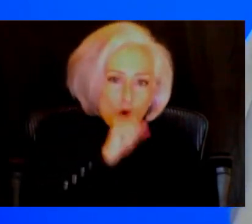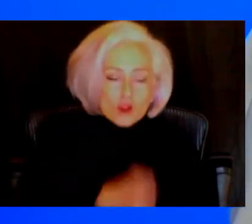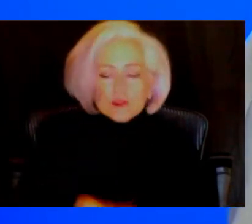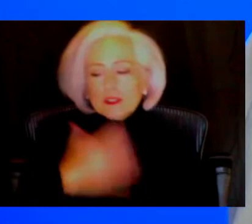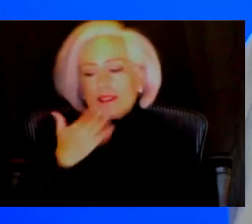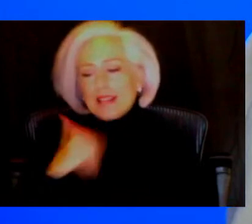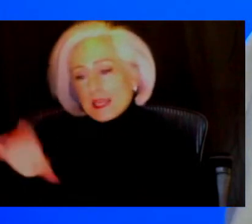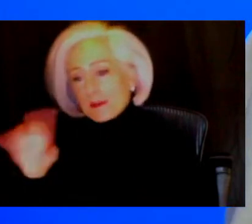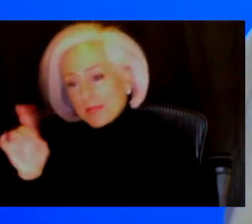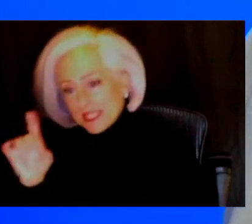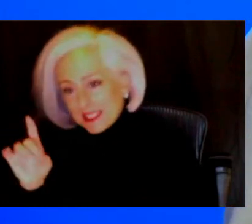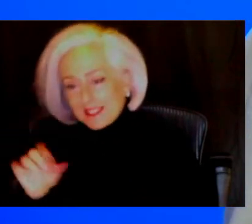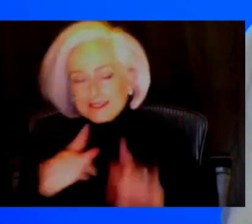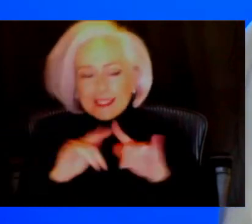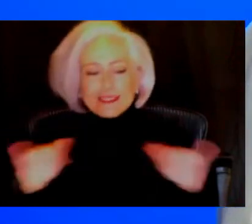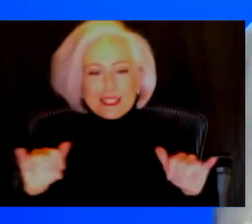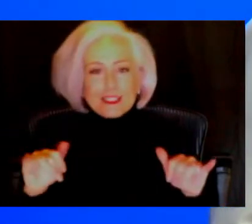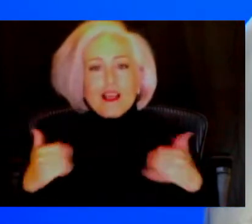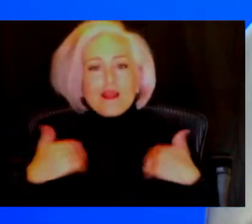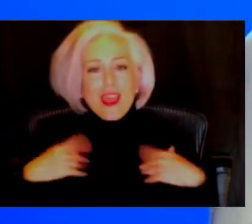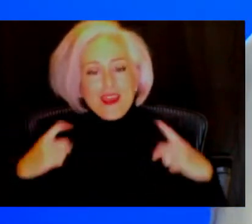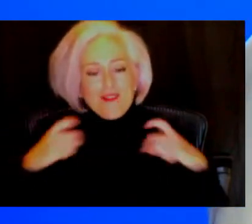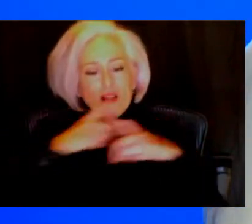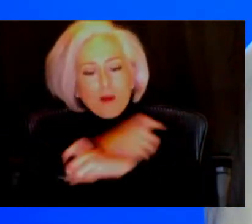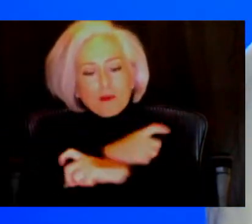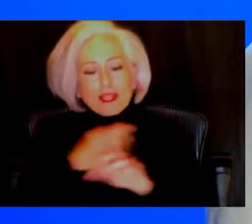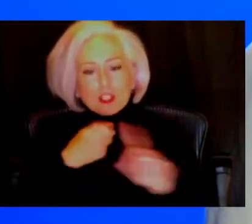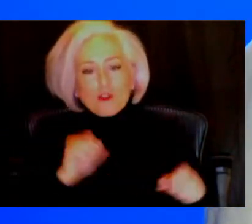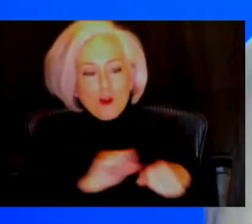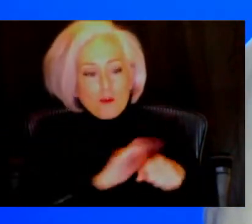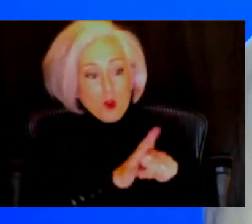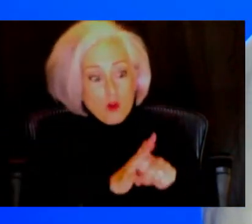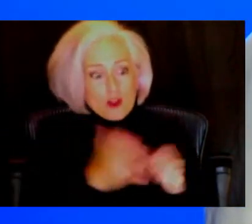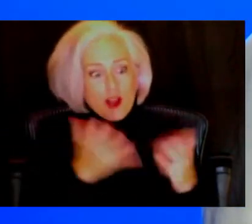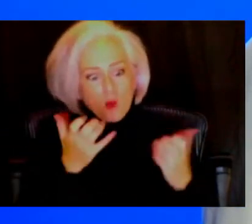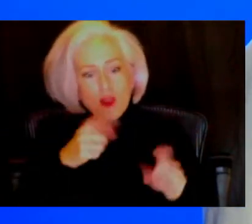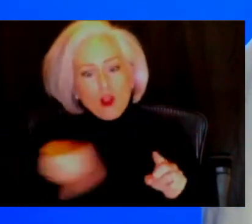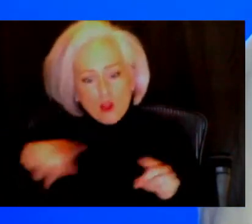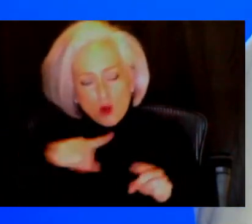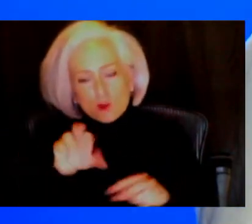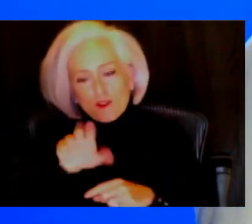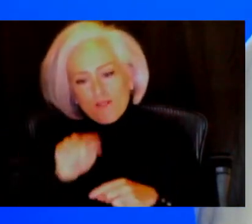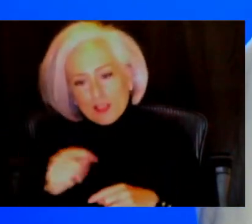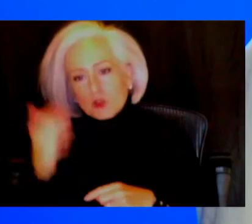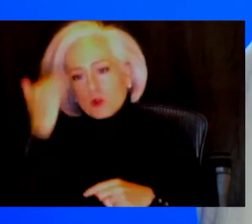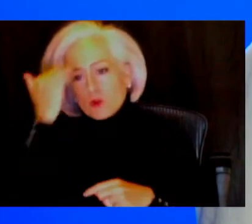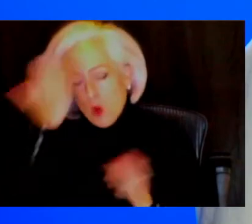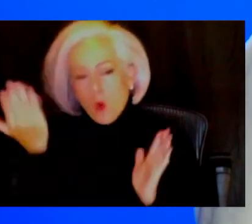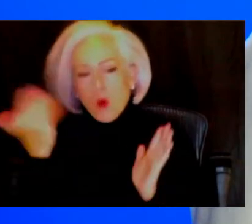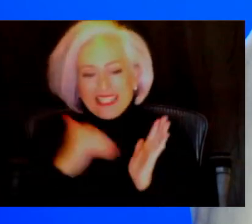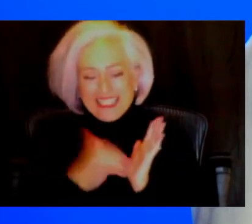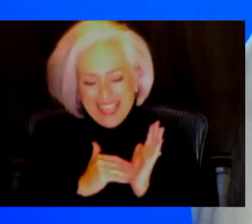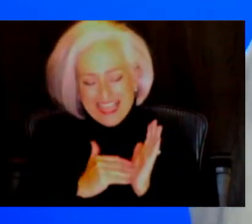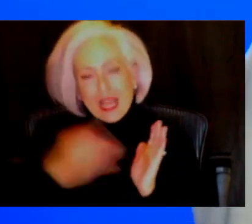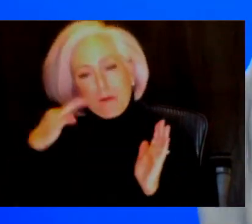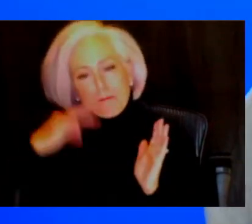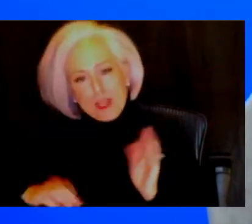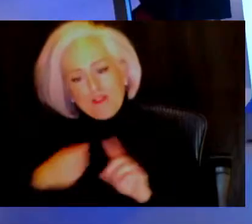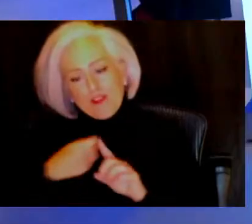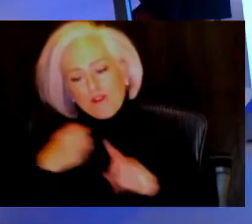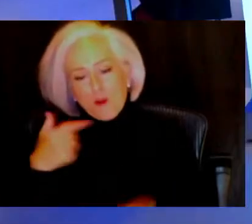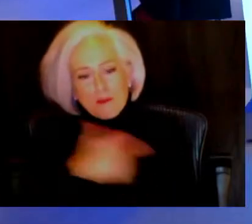increased risk for complications from COVID. And I want them to know that, again, the benefits of the vaccine outweigh the